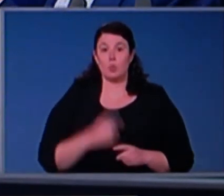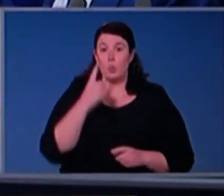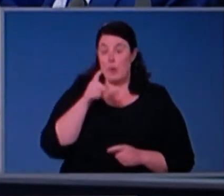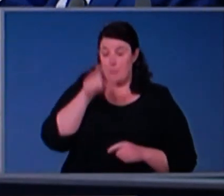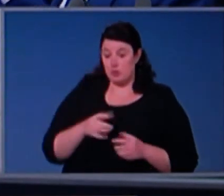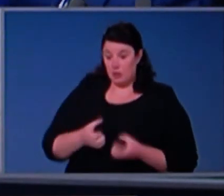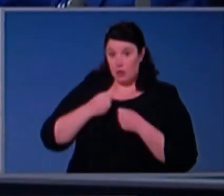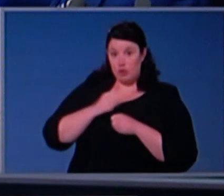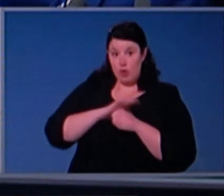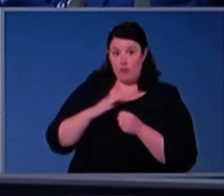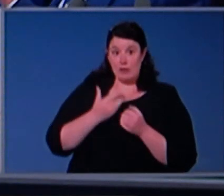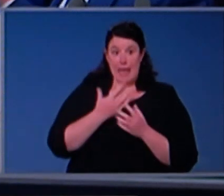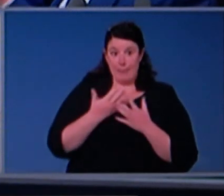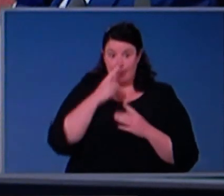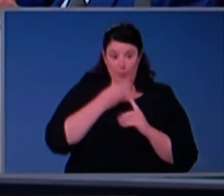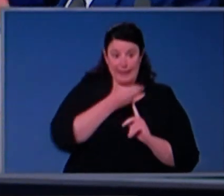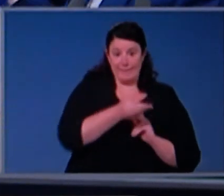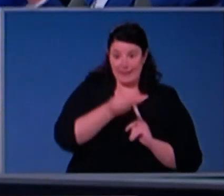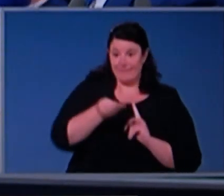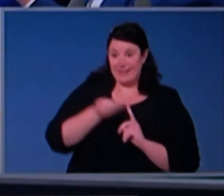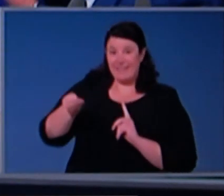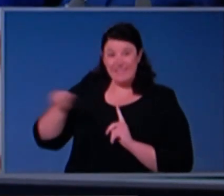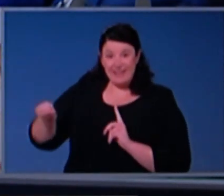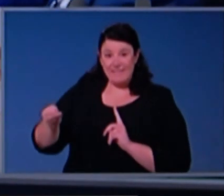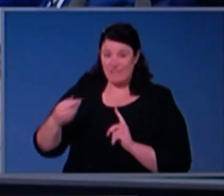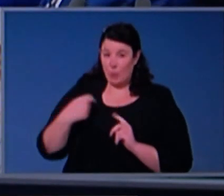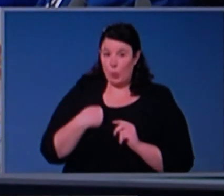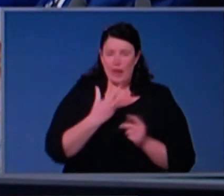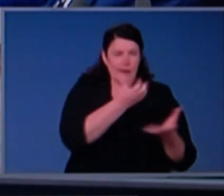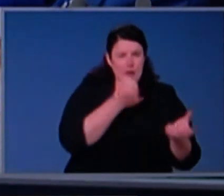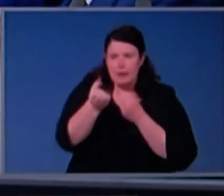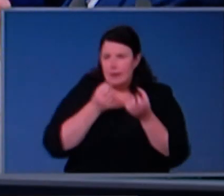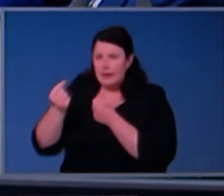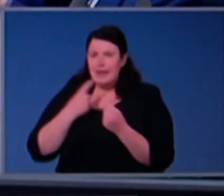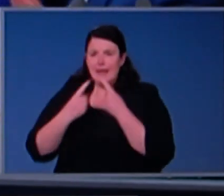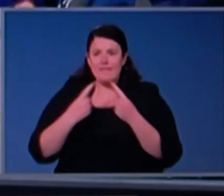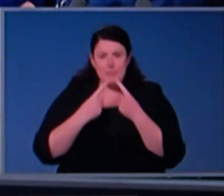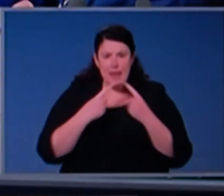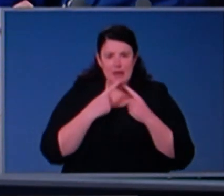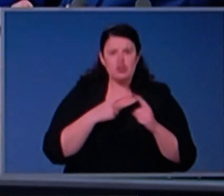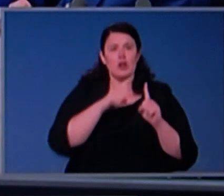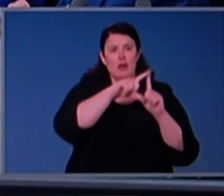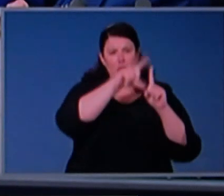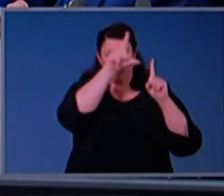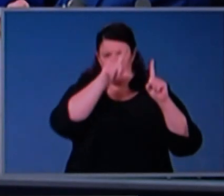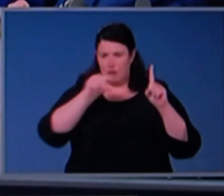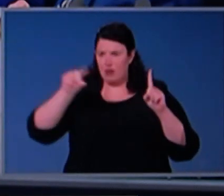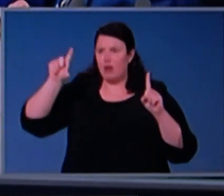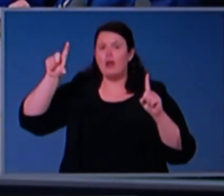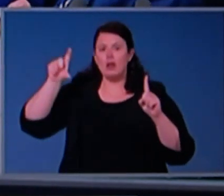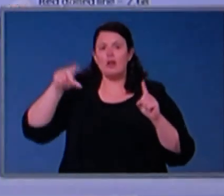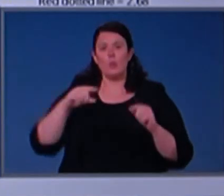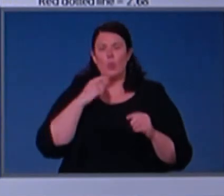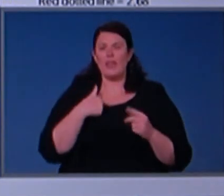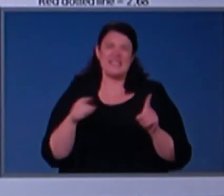using the modelling that we showed last week. So it's exactly the same methodology, just extended out another